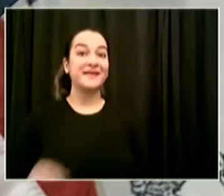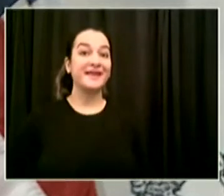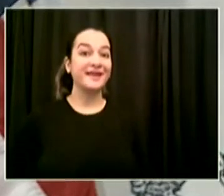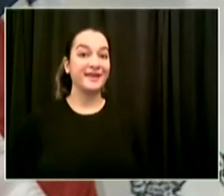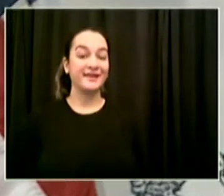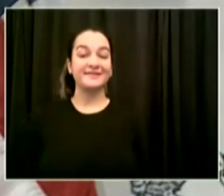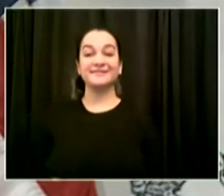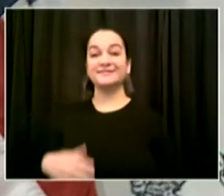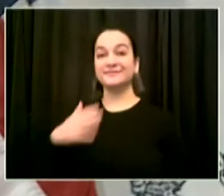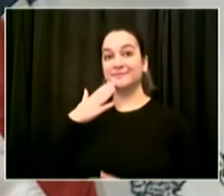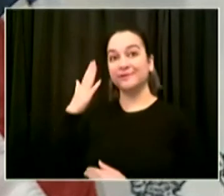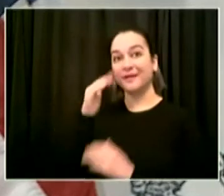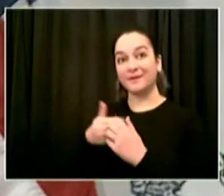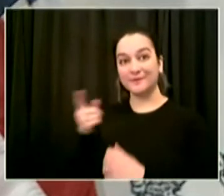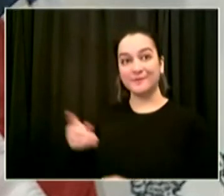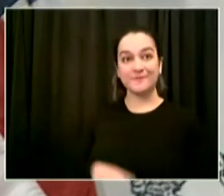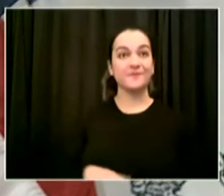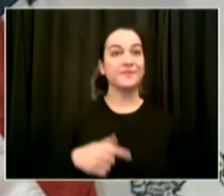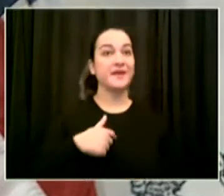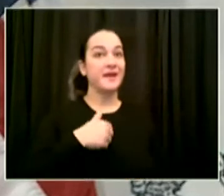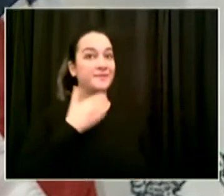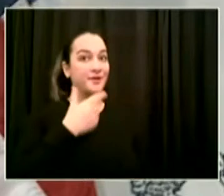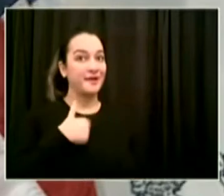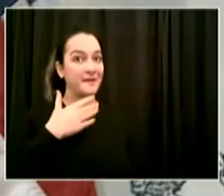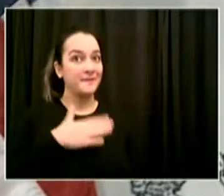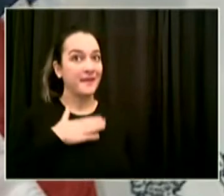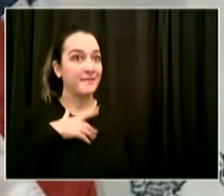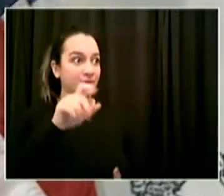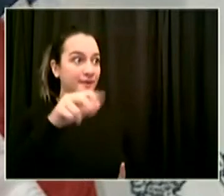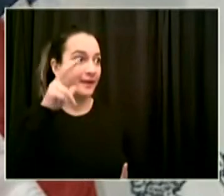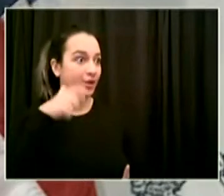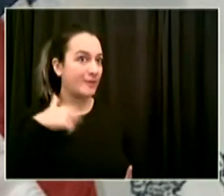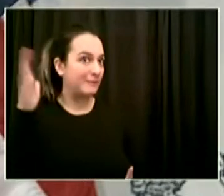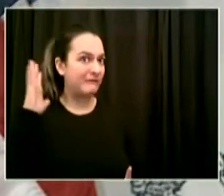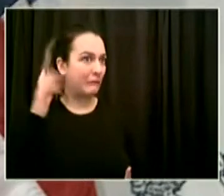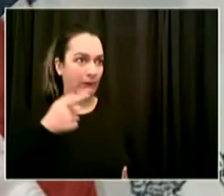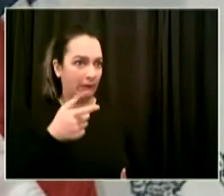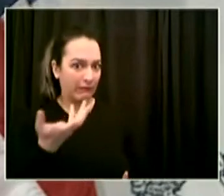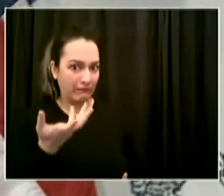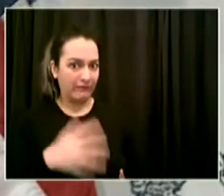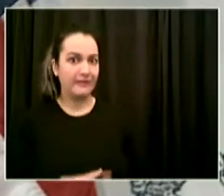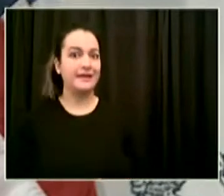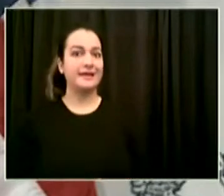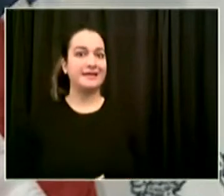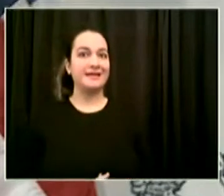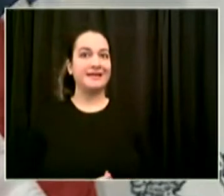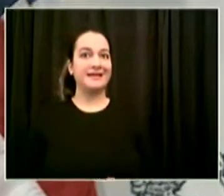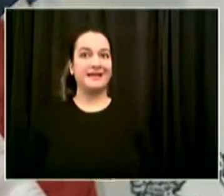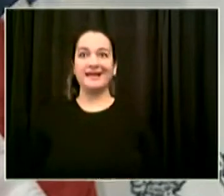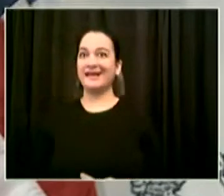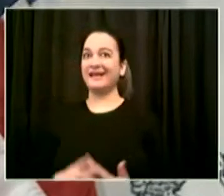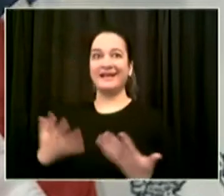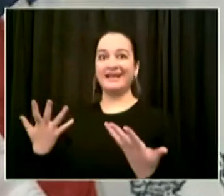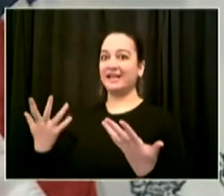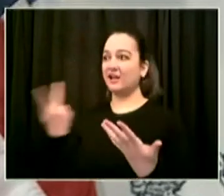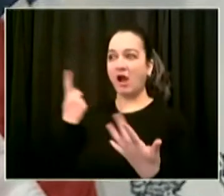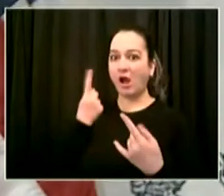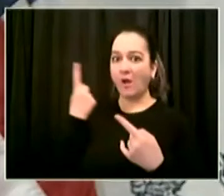Accomplishments yes. throughout the pandemic. Amanda, I think it's a metaphor for we went through a difficult time and now a new day is